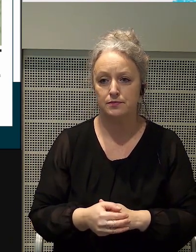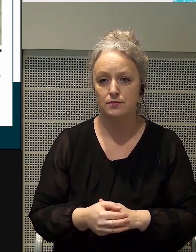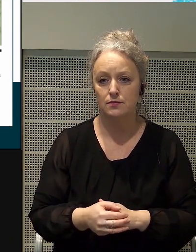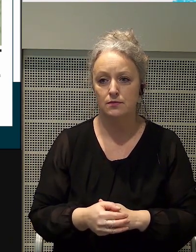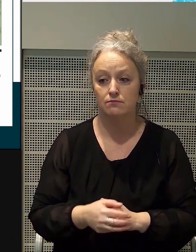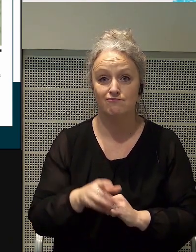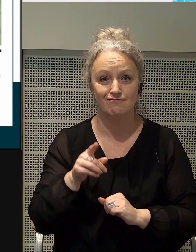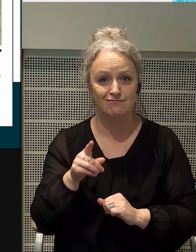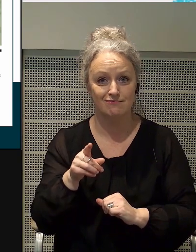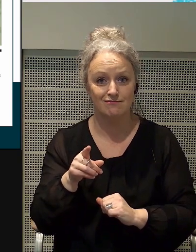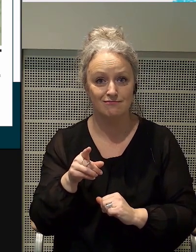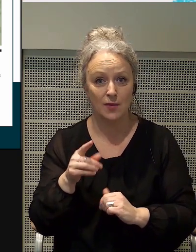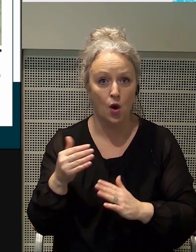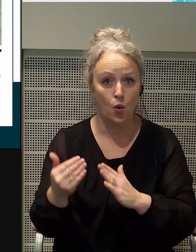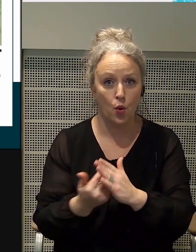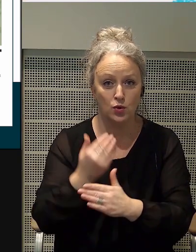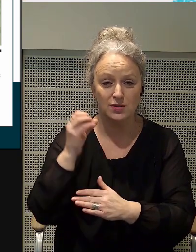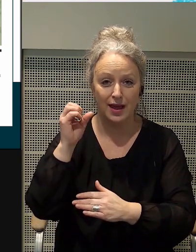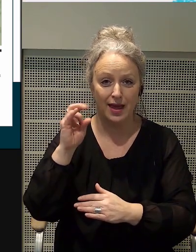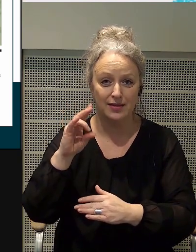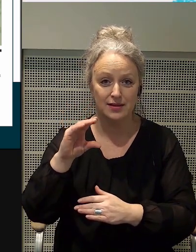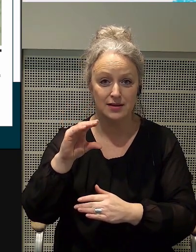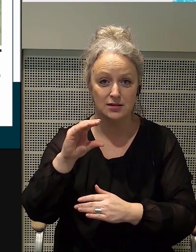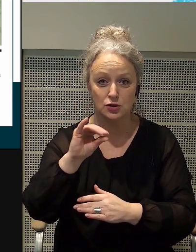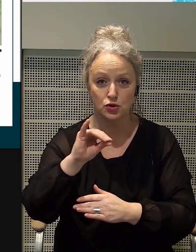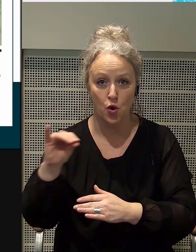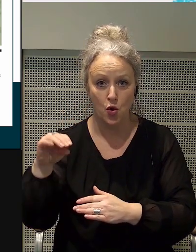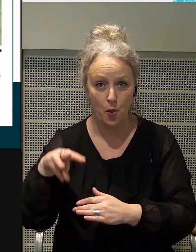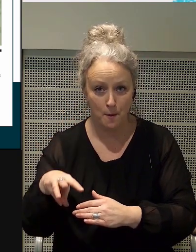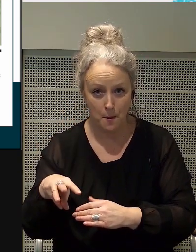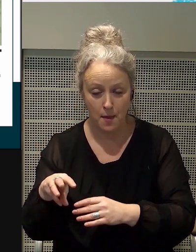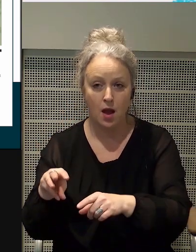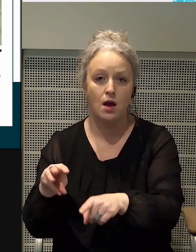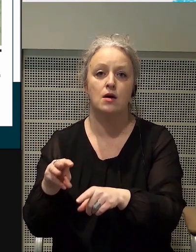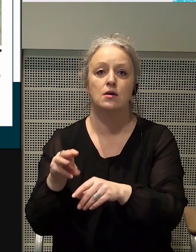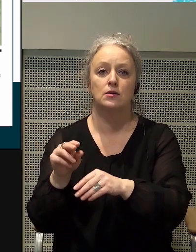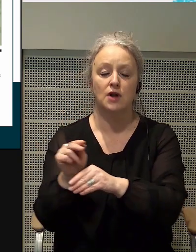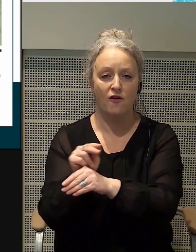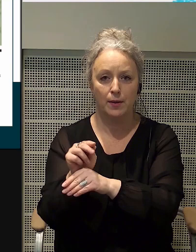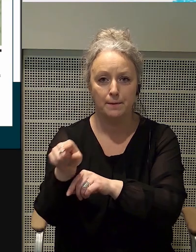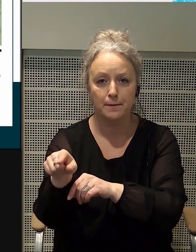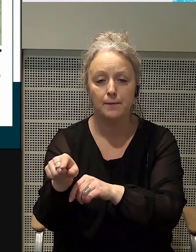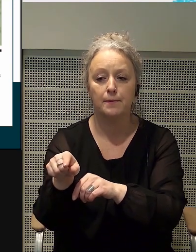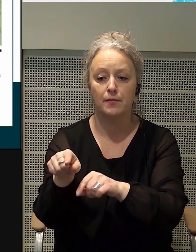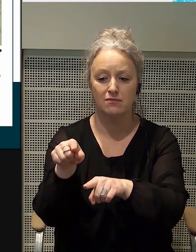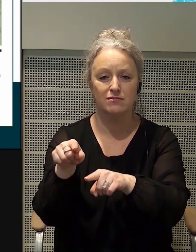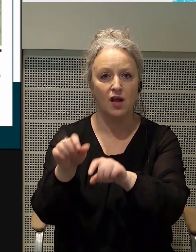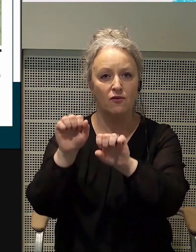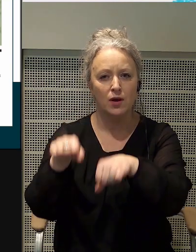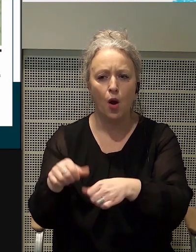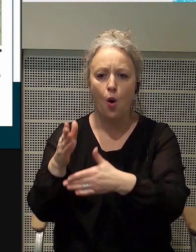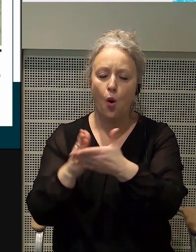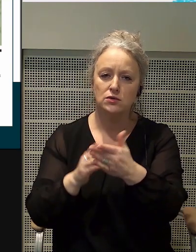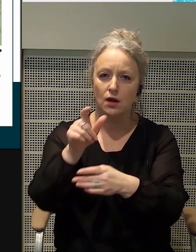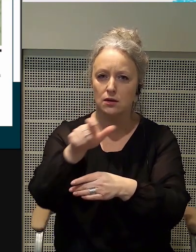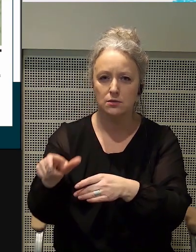eat more natural protein. Some patients could go totally off diet. The majority didn't, but they could eat much more